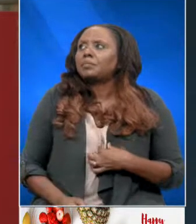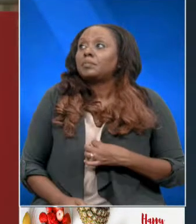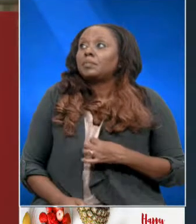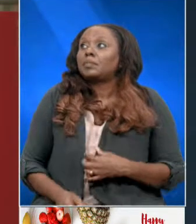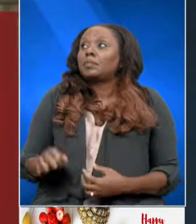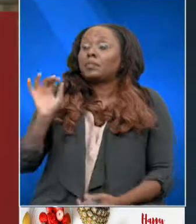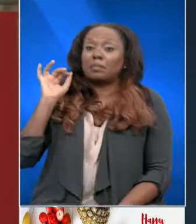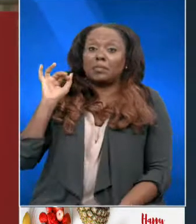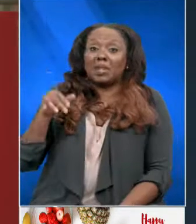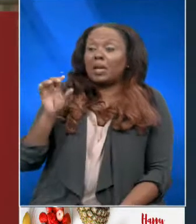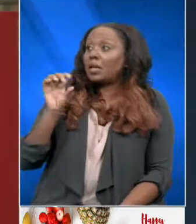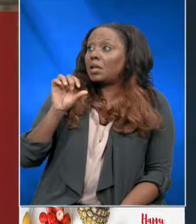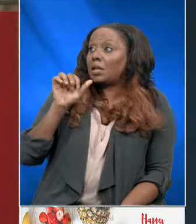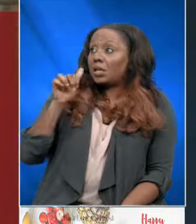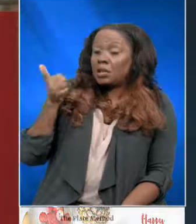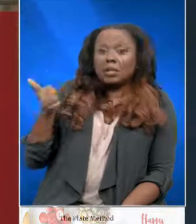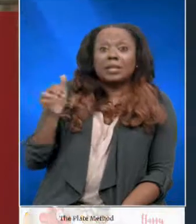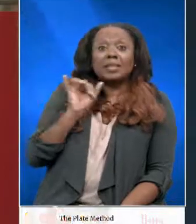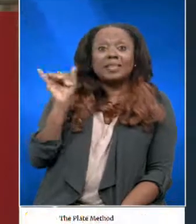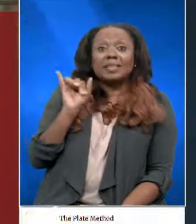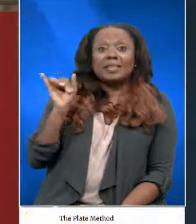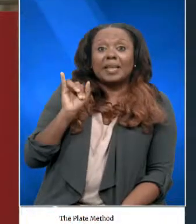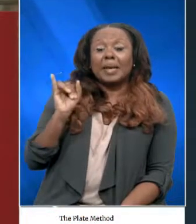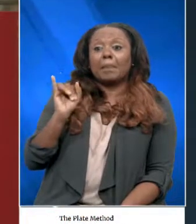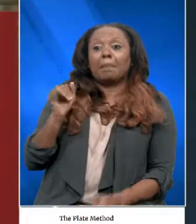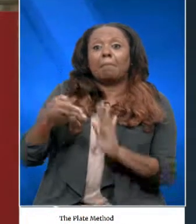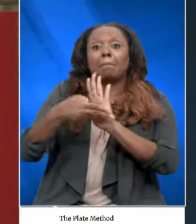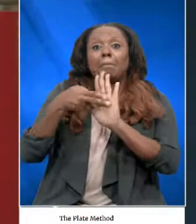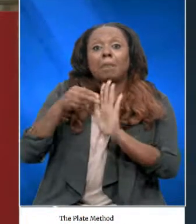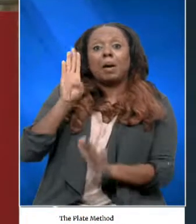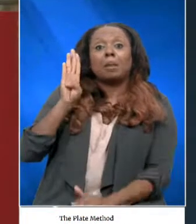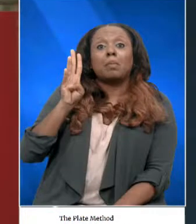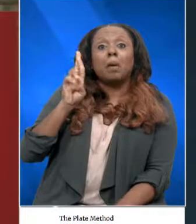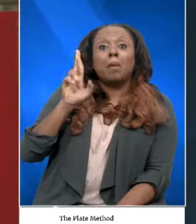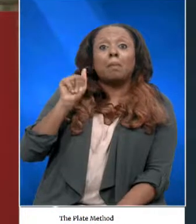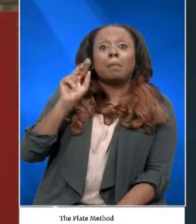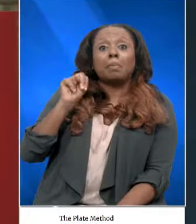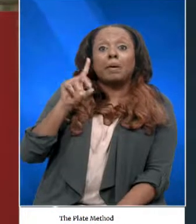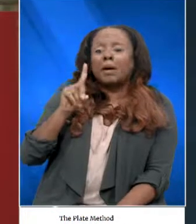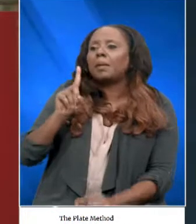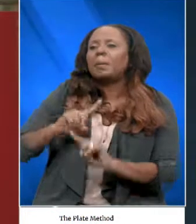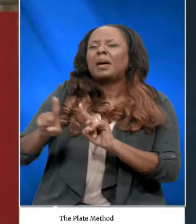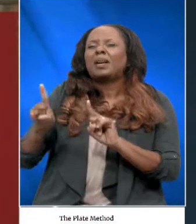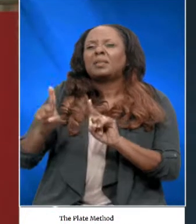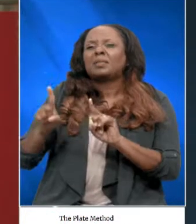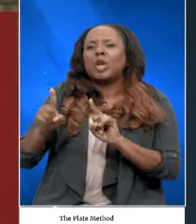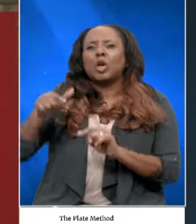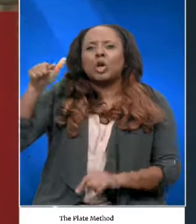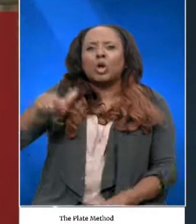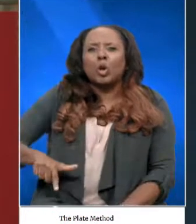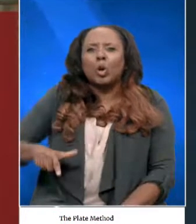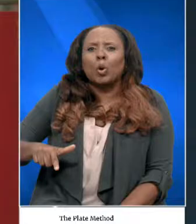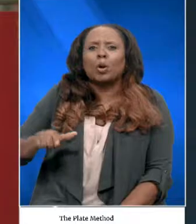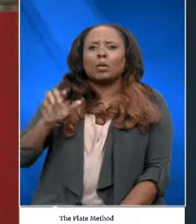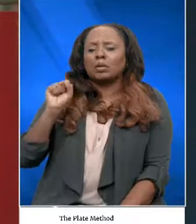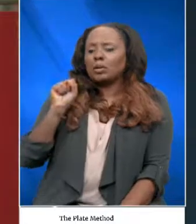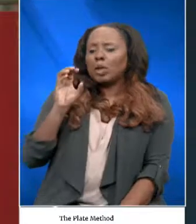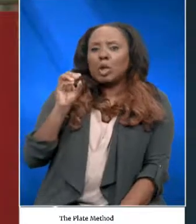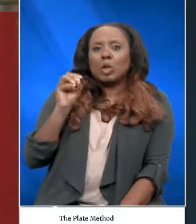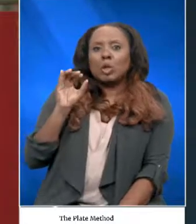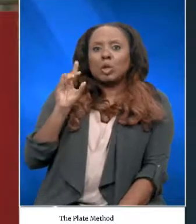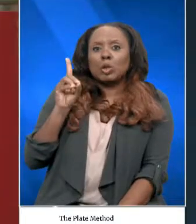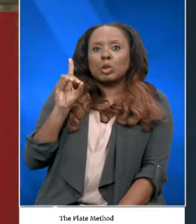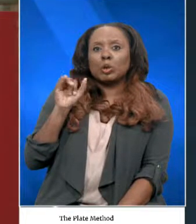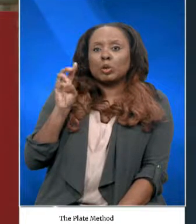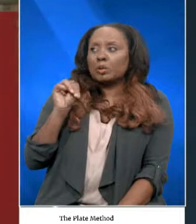brand. It is not a low sodium product, but it does have in less sodium. And in this brand, I'm looking at the sodium here. The